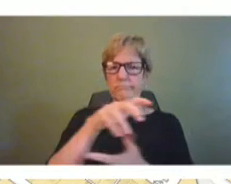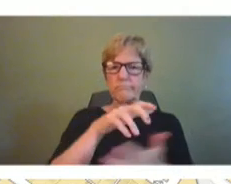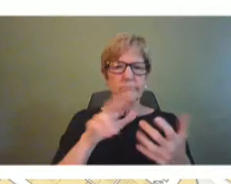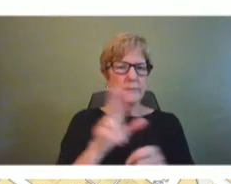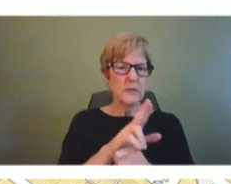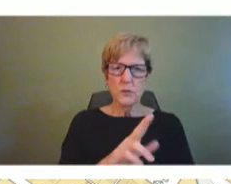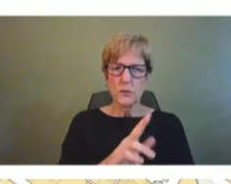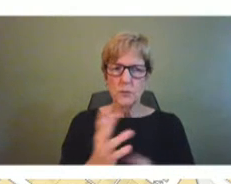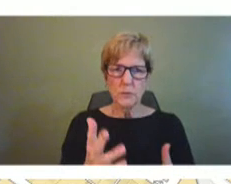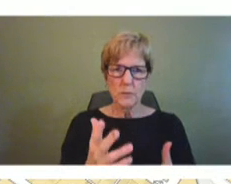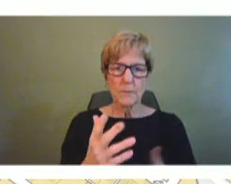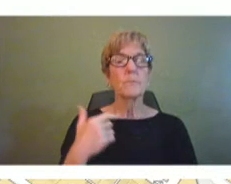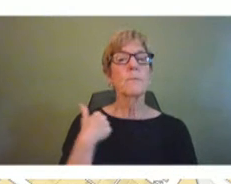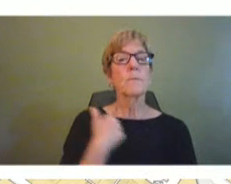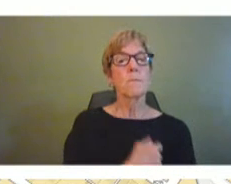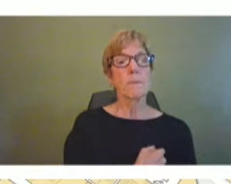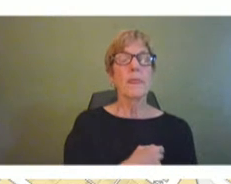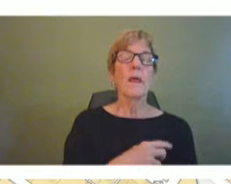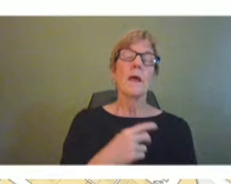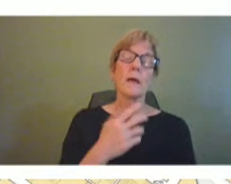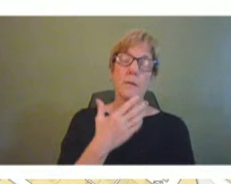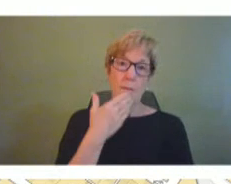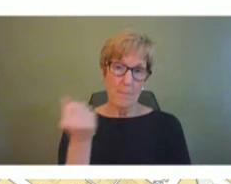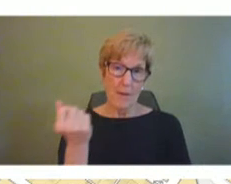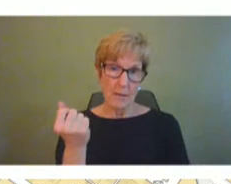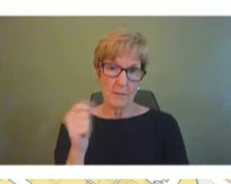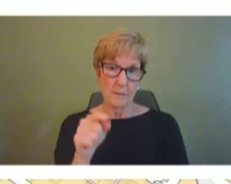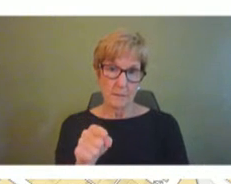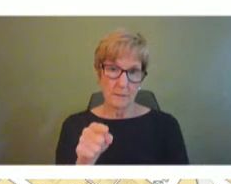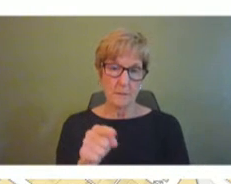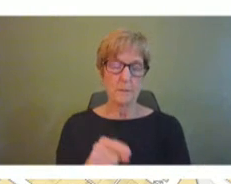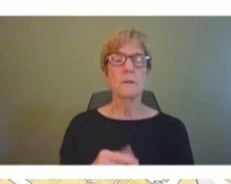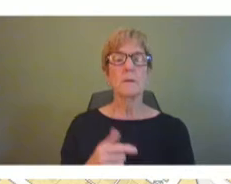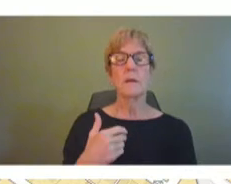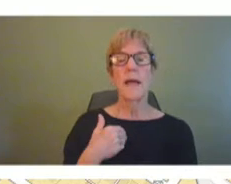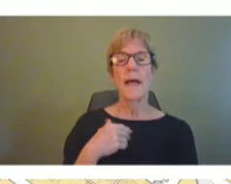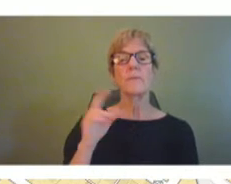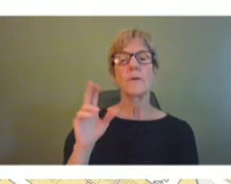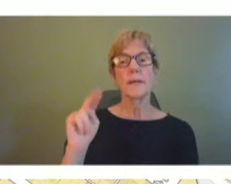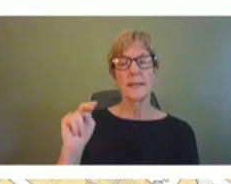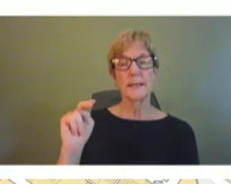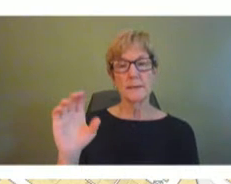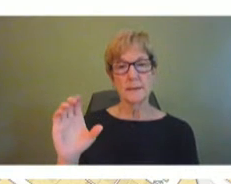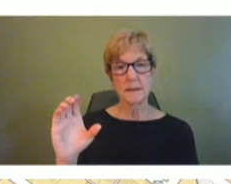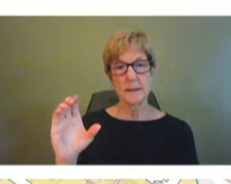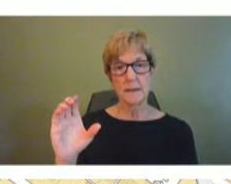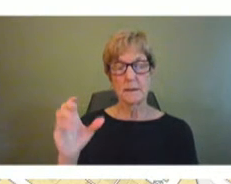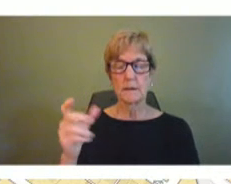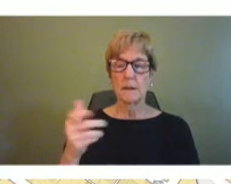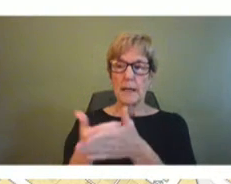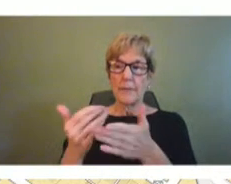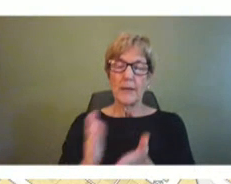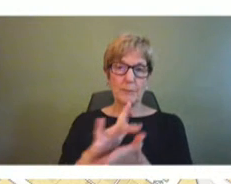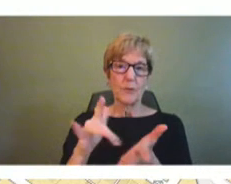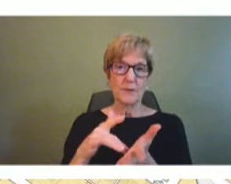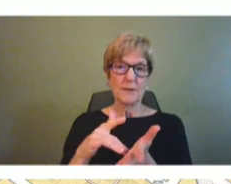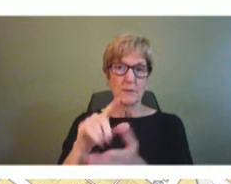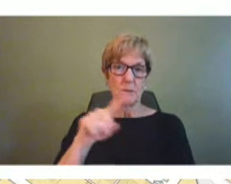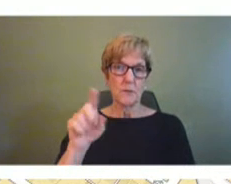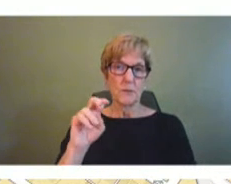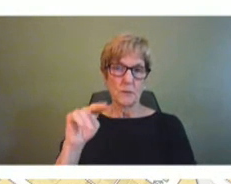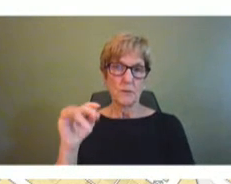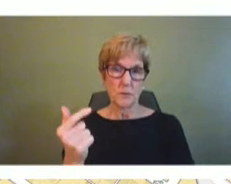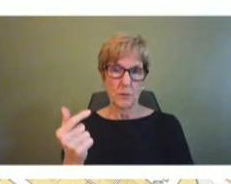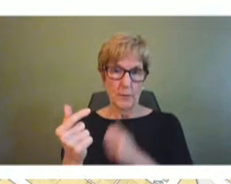we um ideally in this area we would have NC the neighborhood center zoning District that